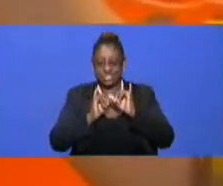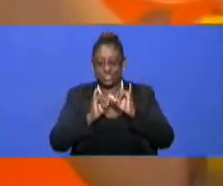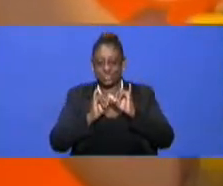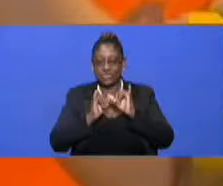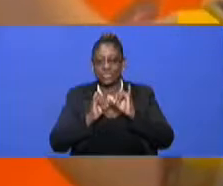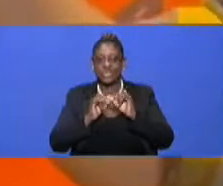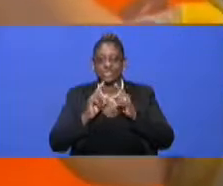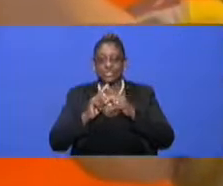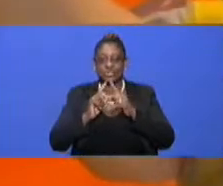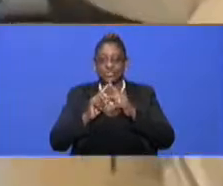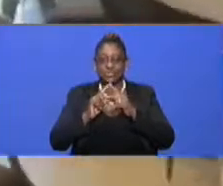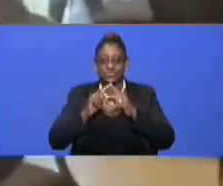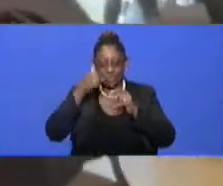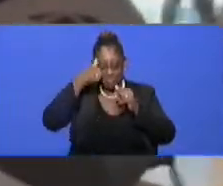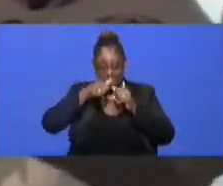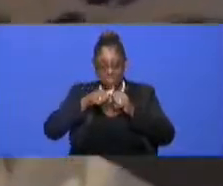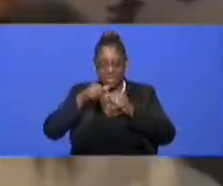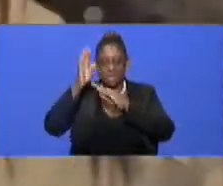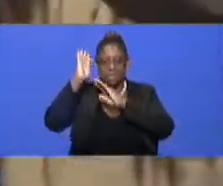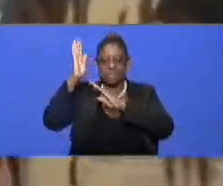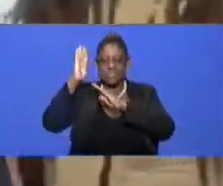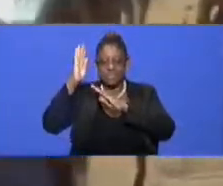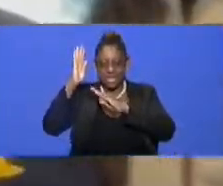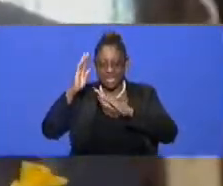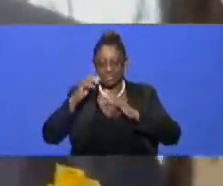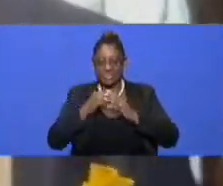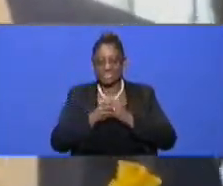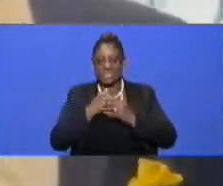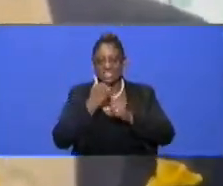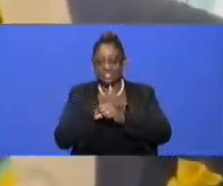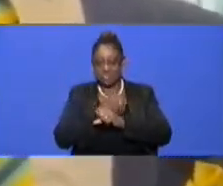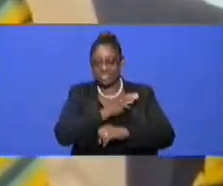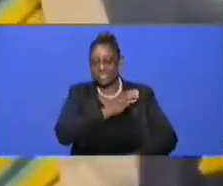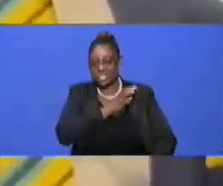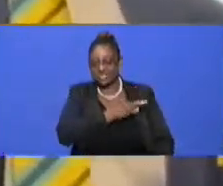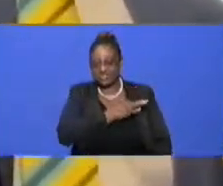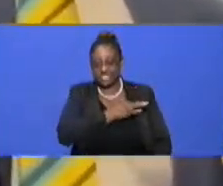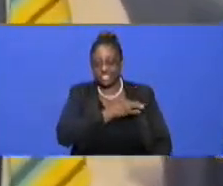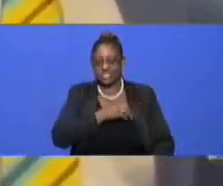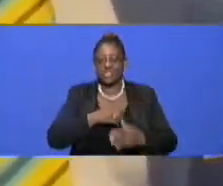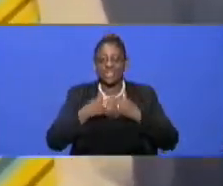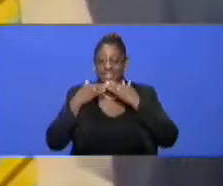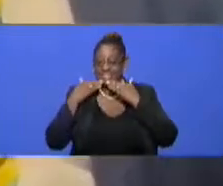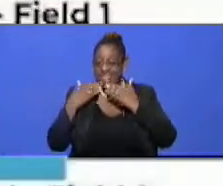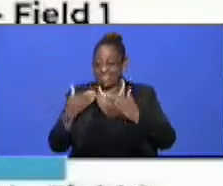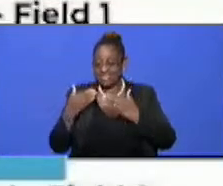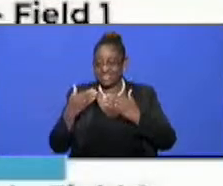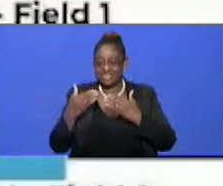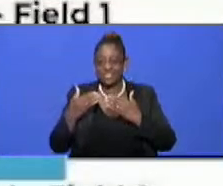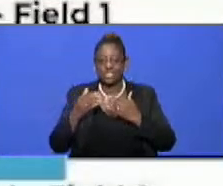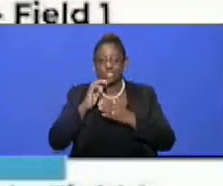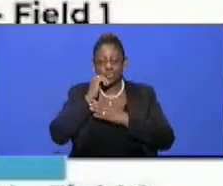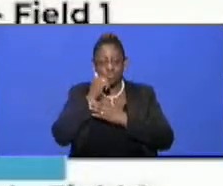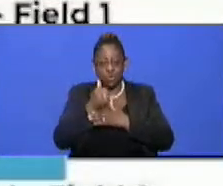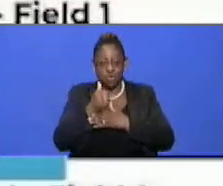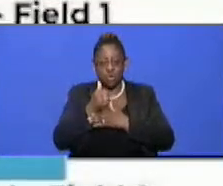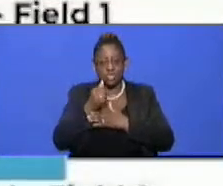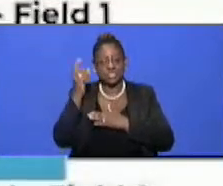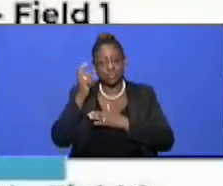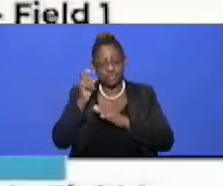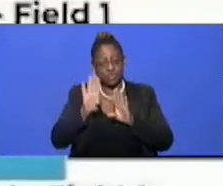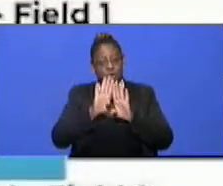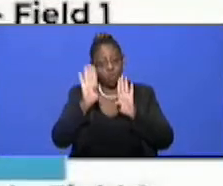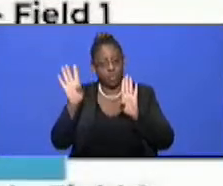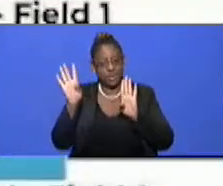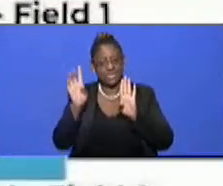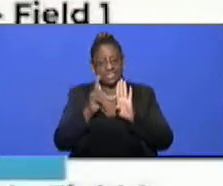his Bahamian heritage. For ZNS Total Sports, I'm Charles Fisher. All right, thanks, Fisher. Well, tomorrow was supposed to be opening day